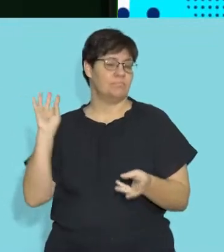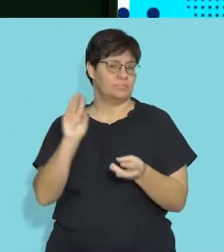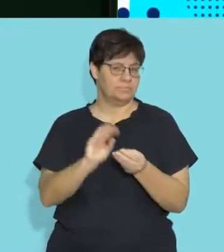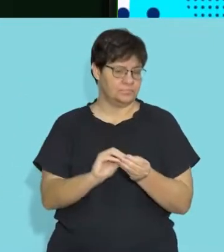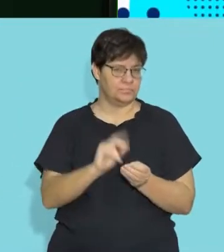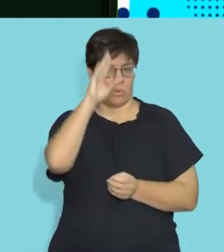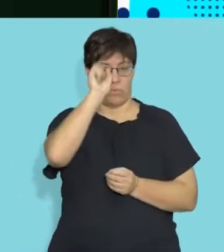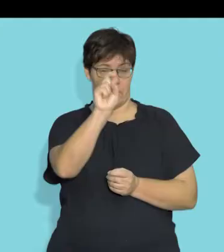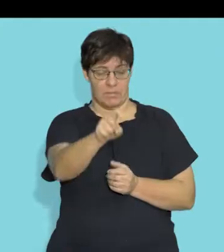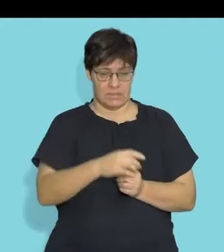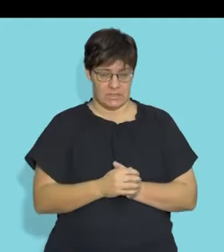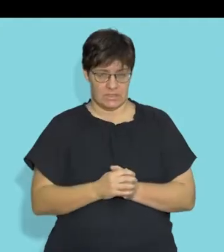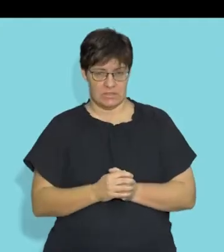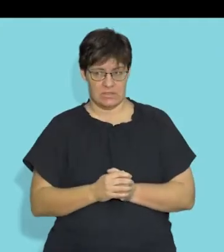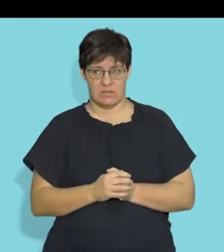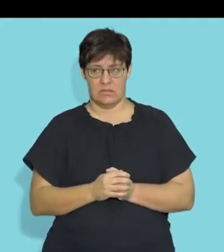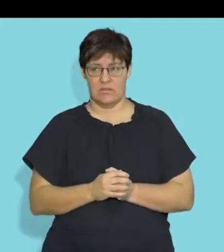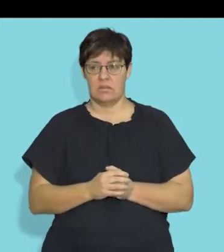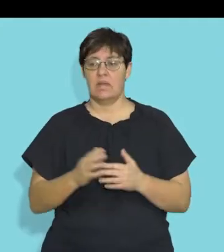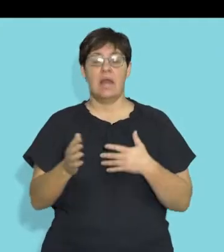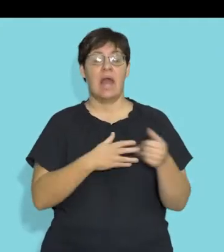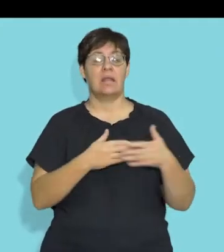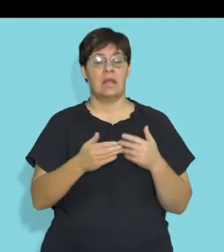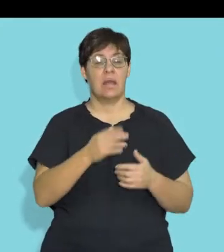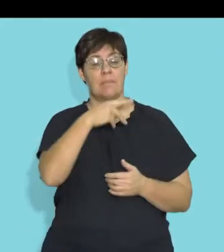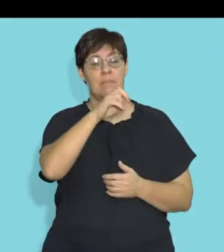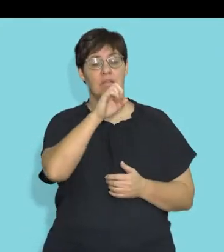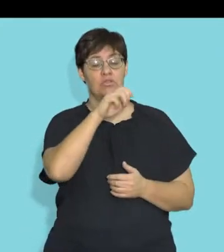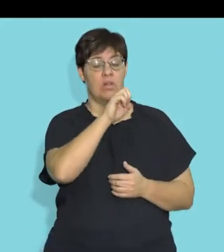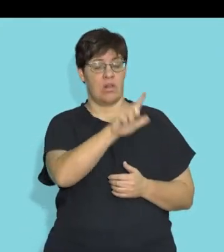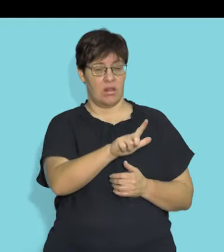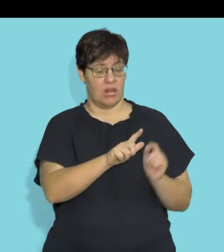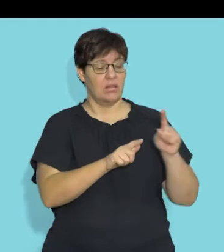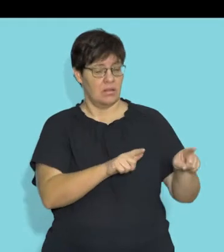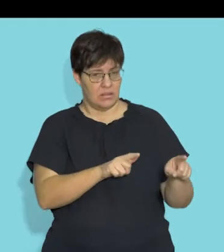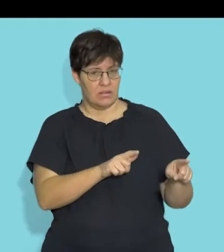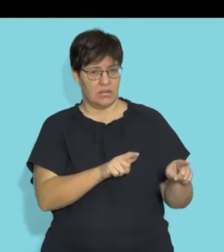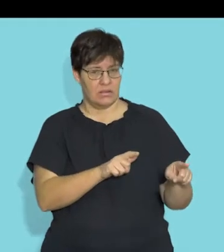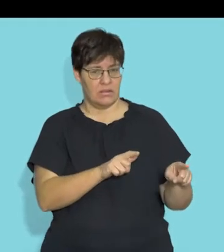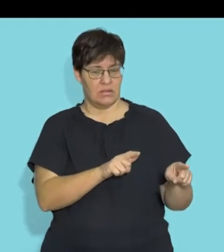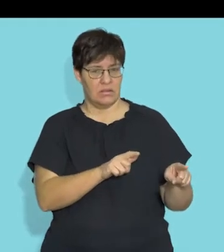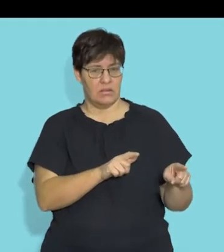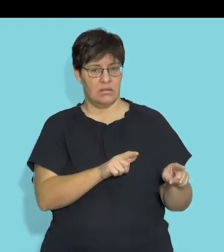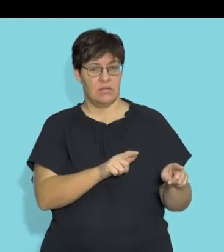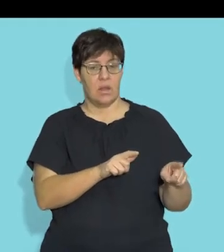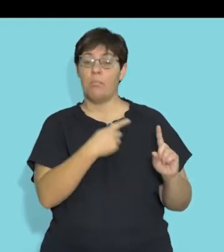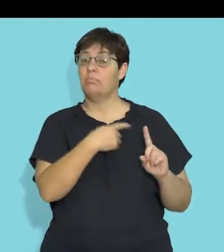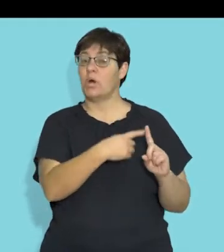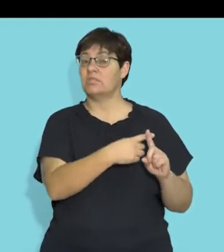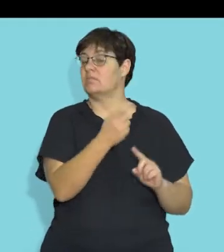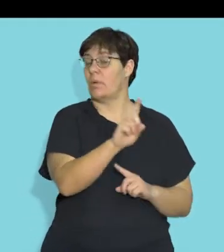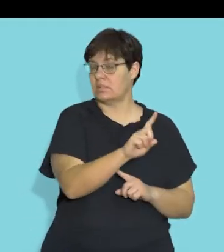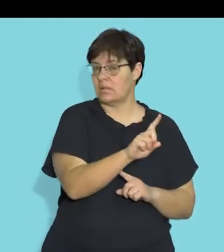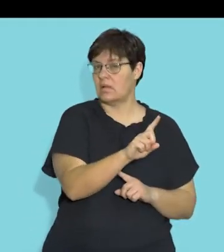on something that we have to remember. Remember, when dealing with perpetual inventory system, what do we know? An advantage of